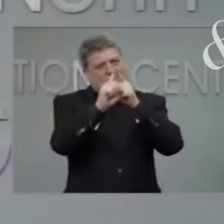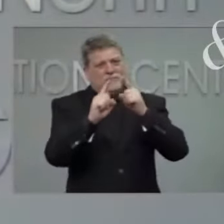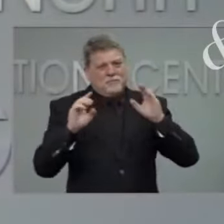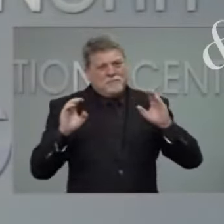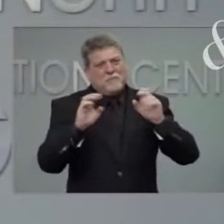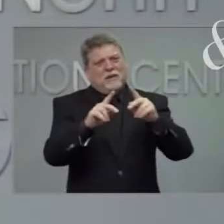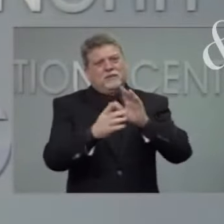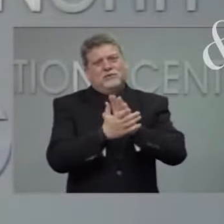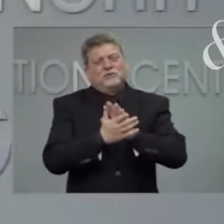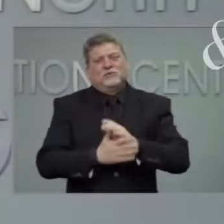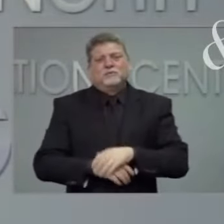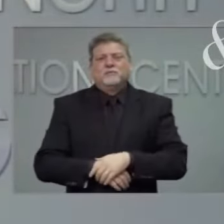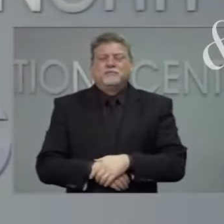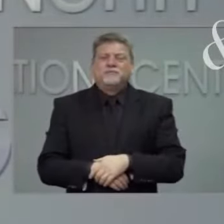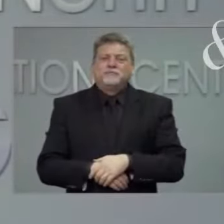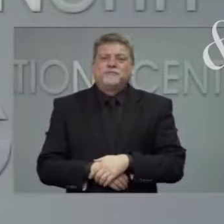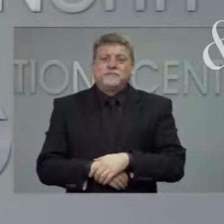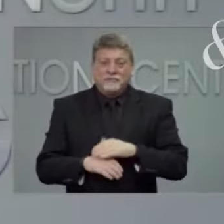Next question, please.